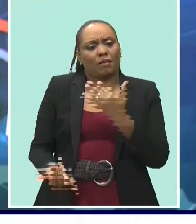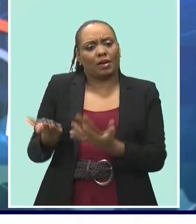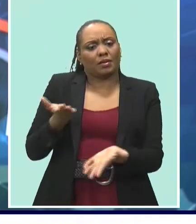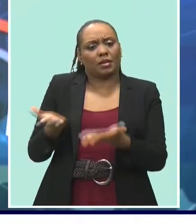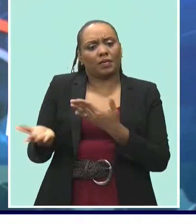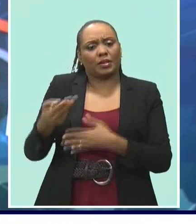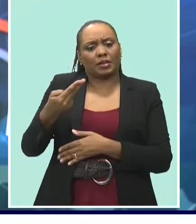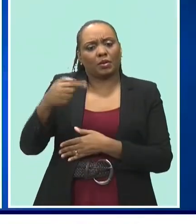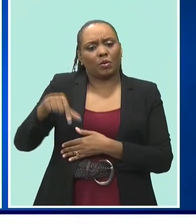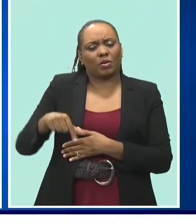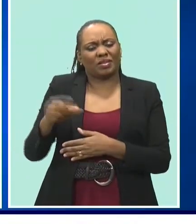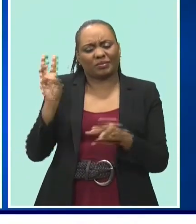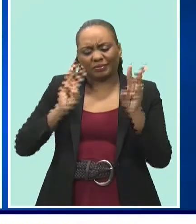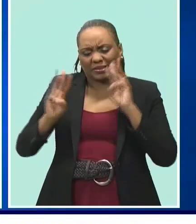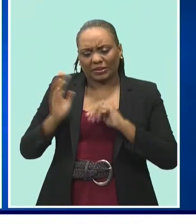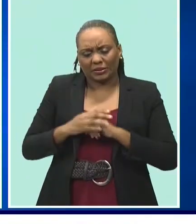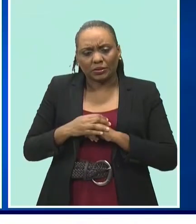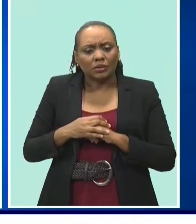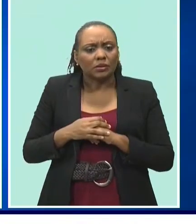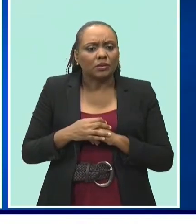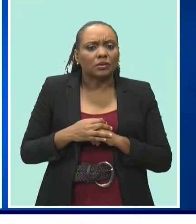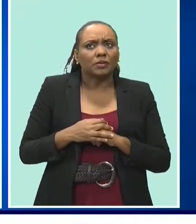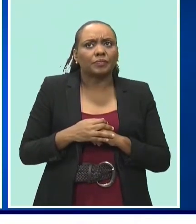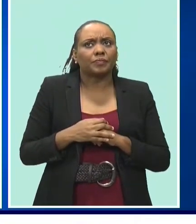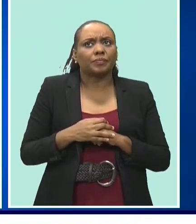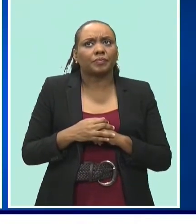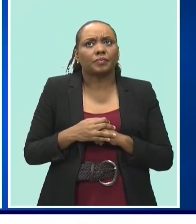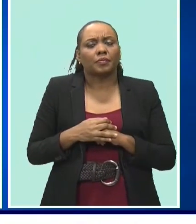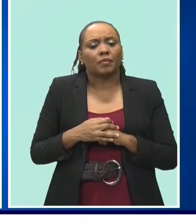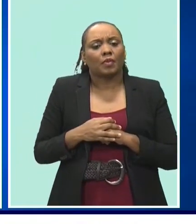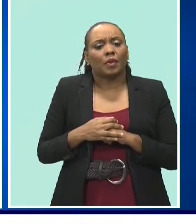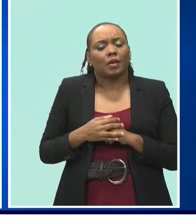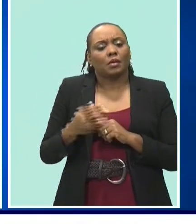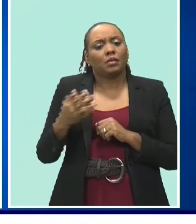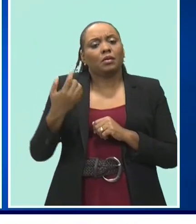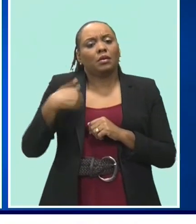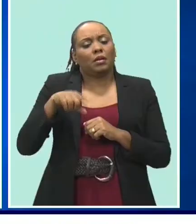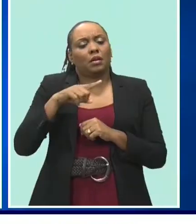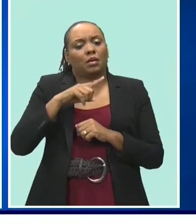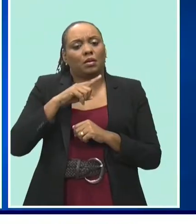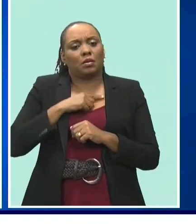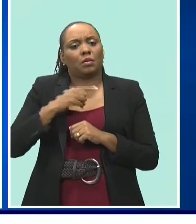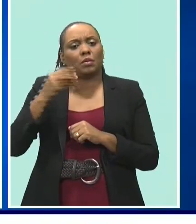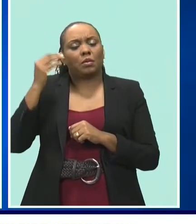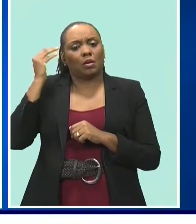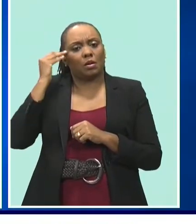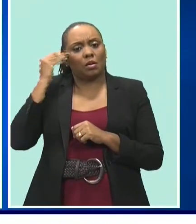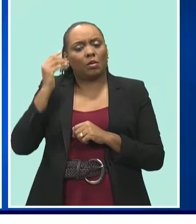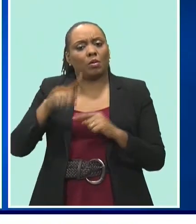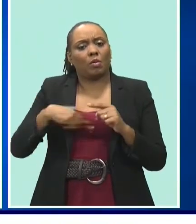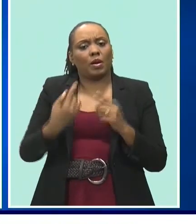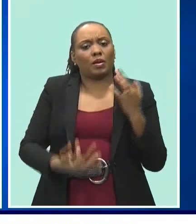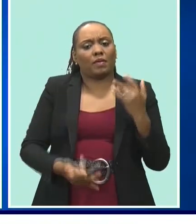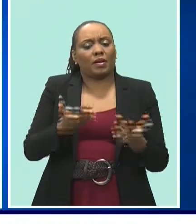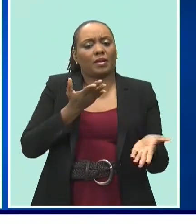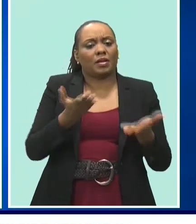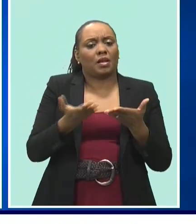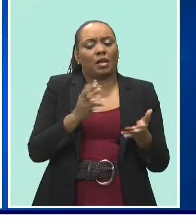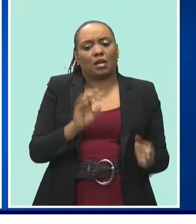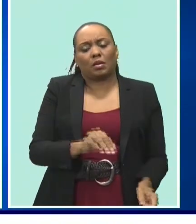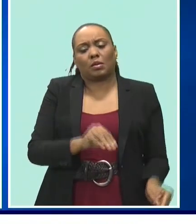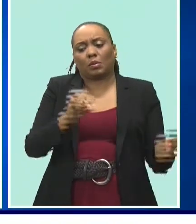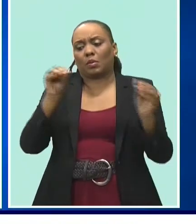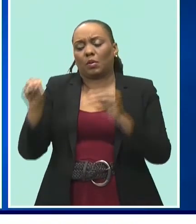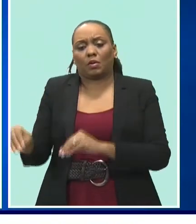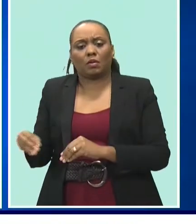headquarters. It's to provide a public green space. But when that fire service leaves Bridgetown and